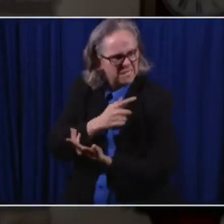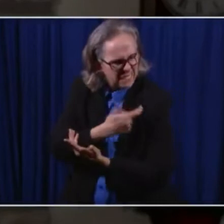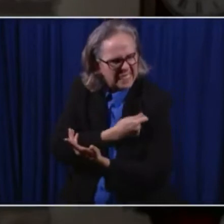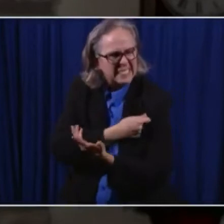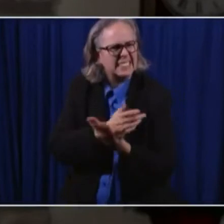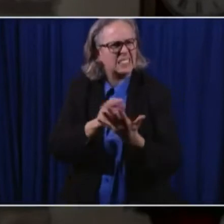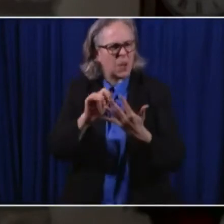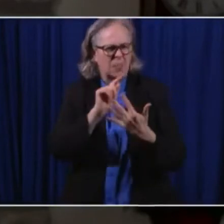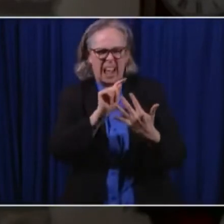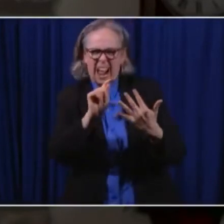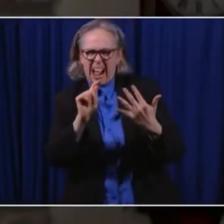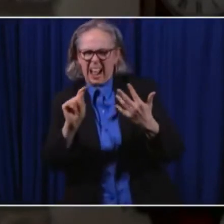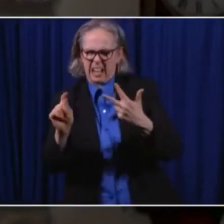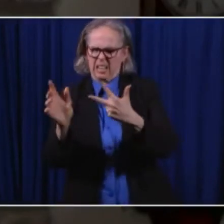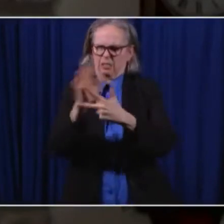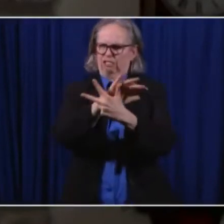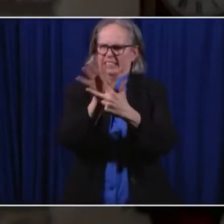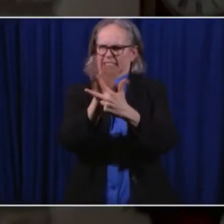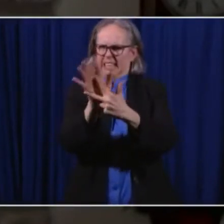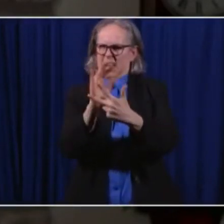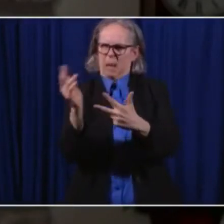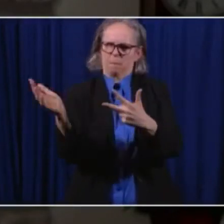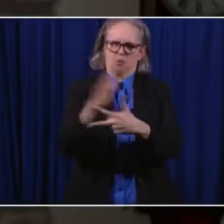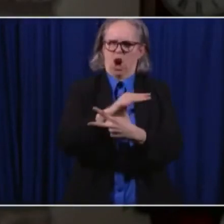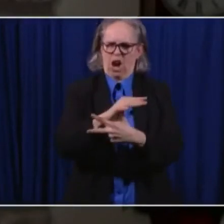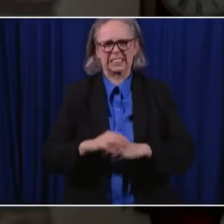of our list of priorities.